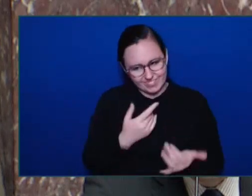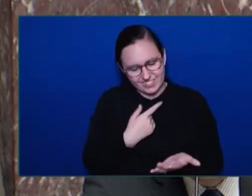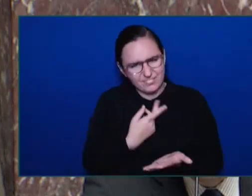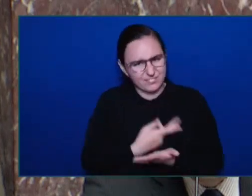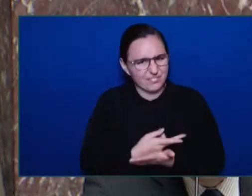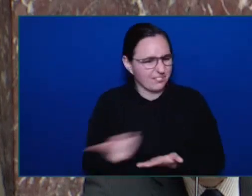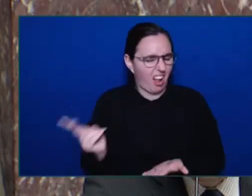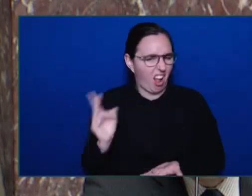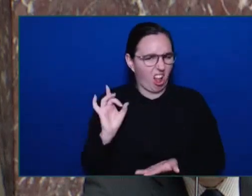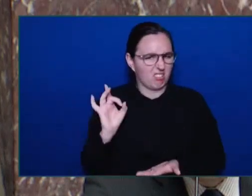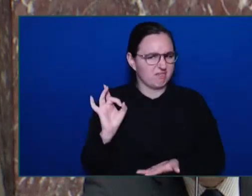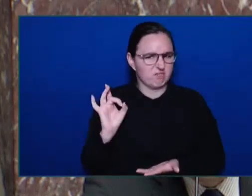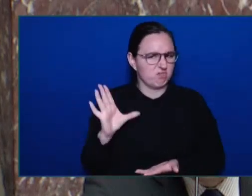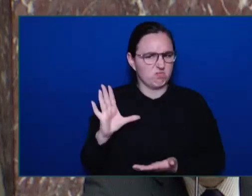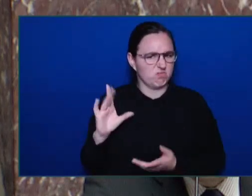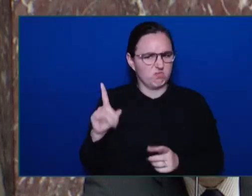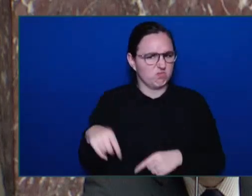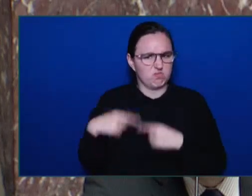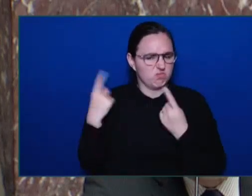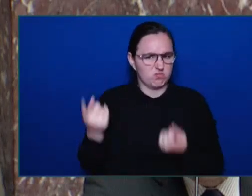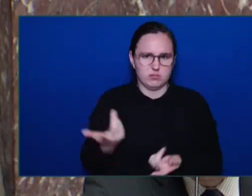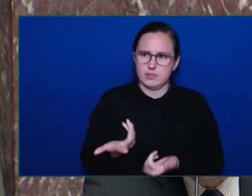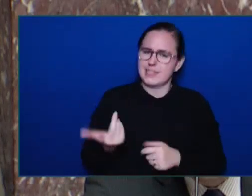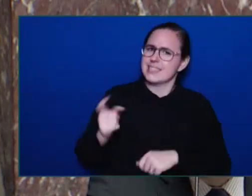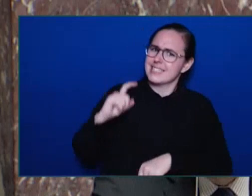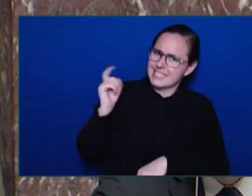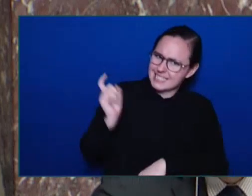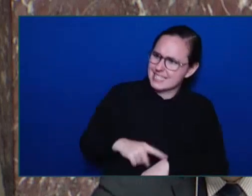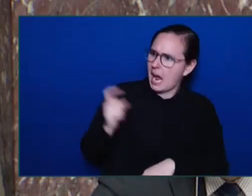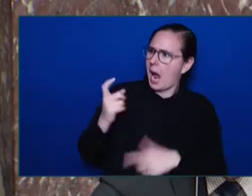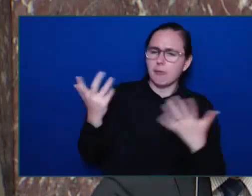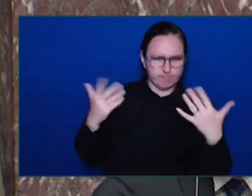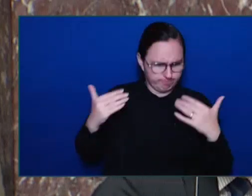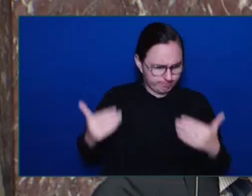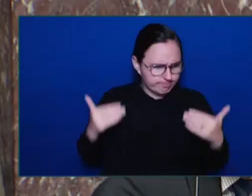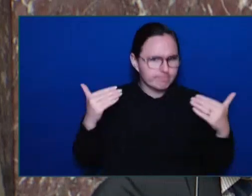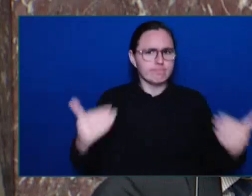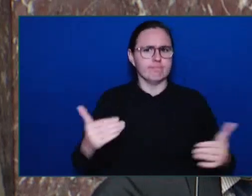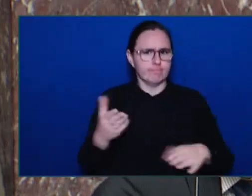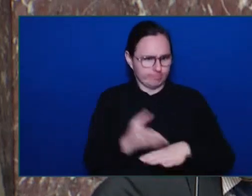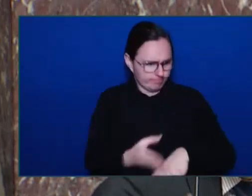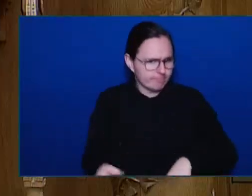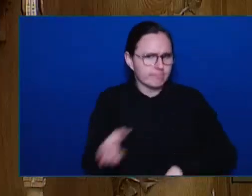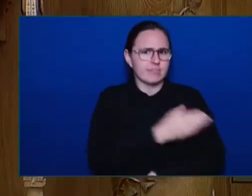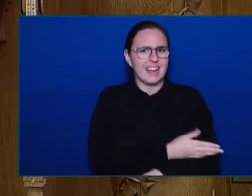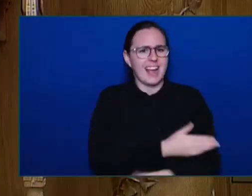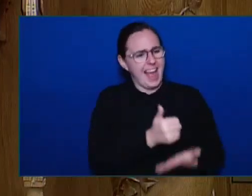help small businesses, and support victims in British Columbia.